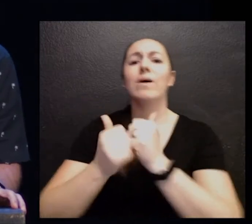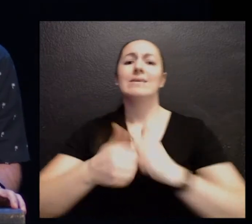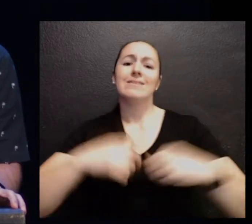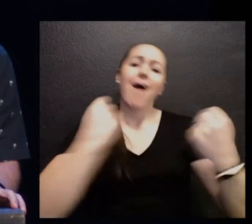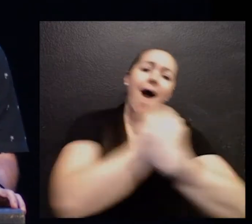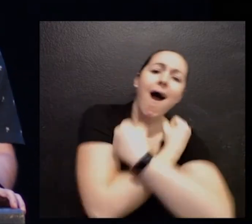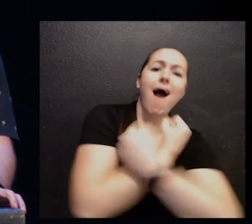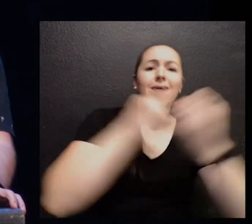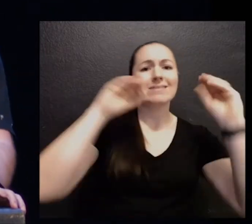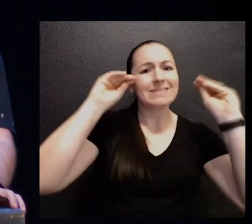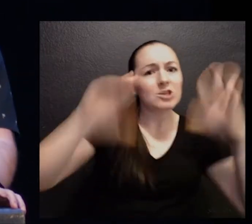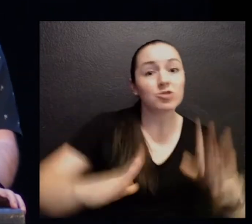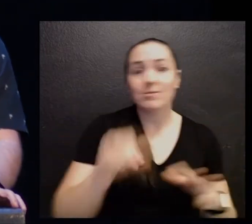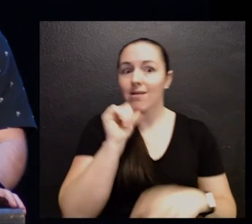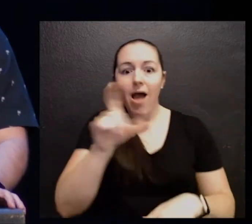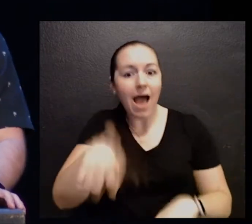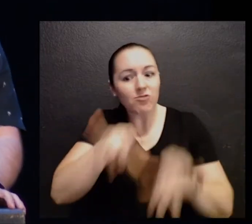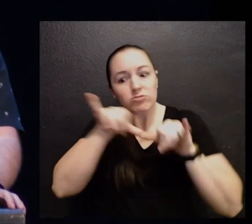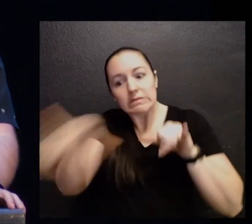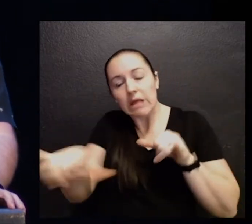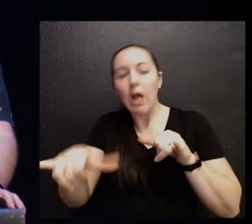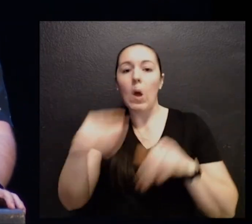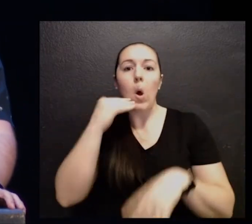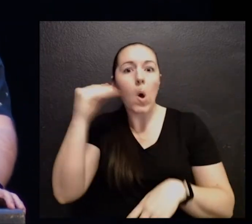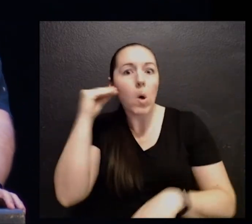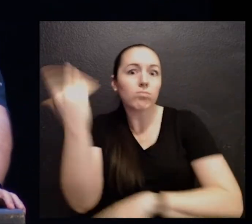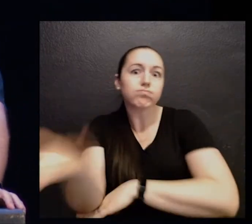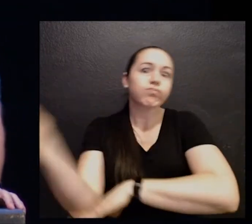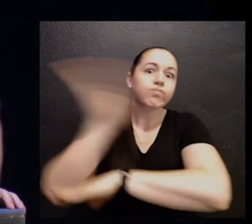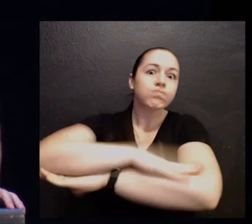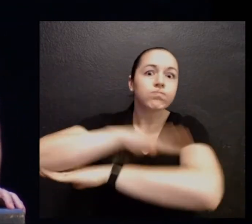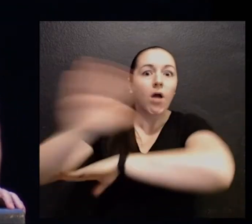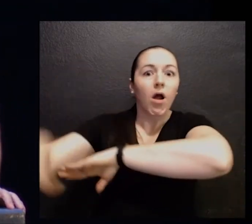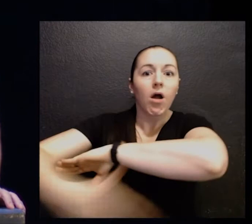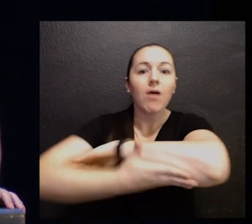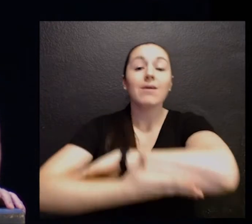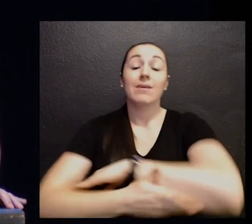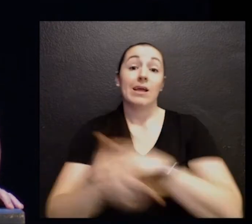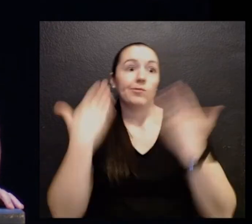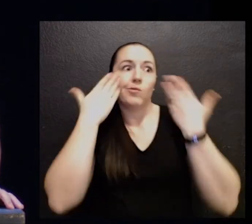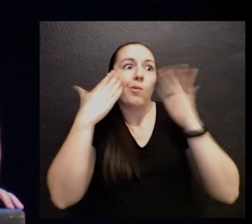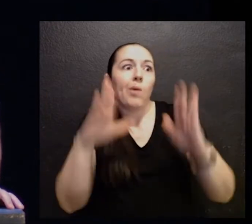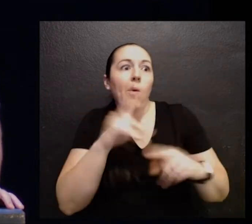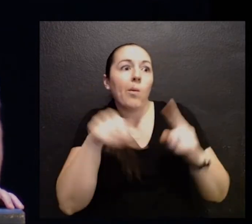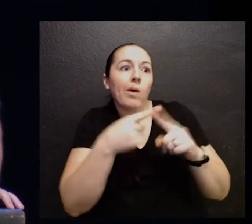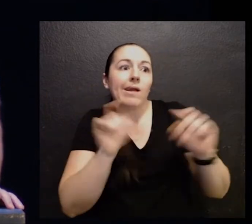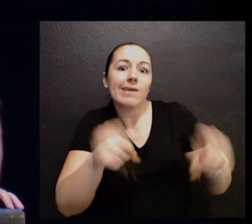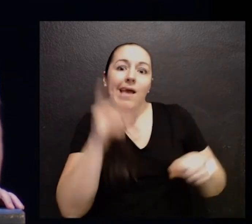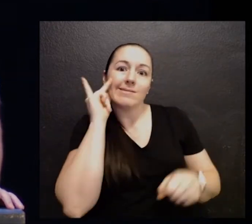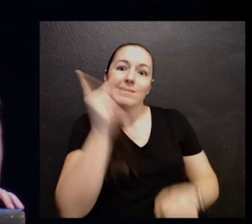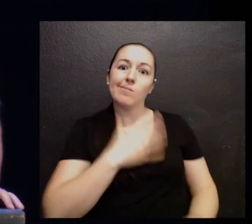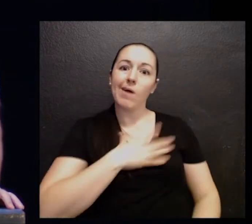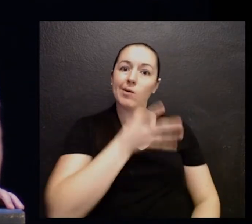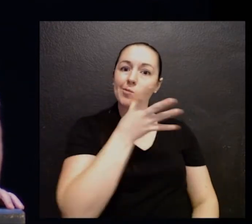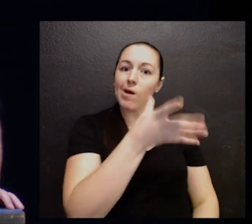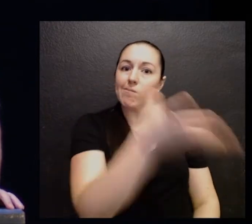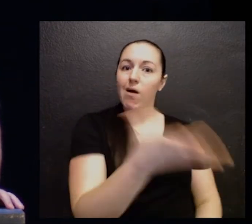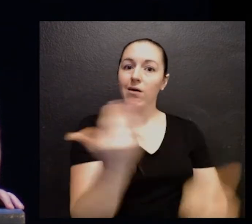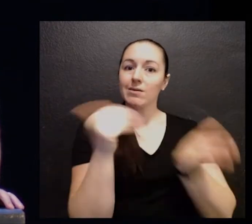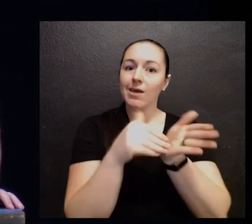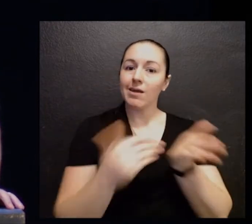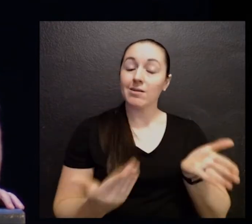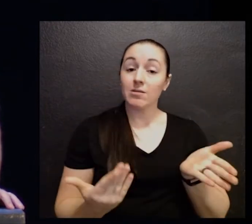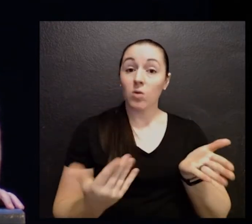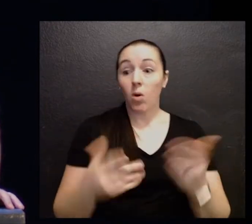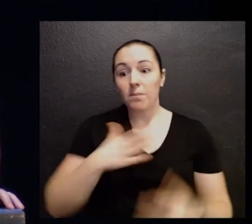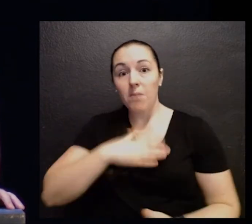24/7. And I don't know when we're going to be able to see my grandma again. We don't know if my